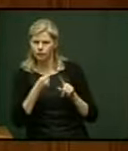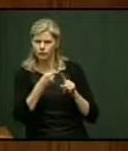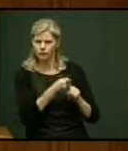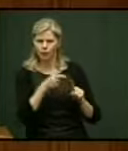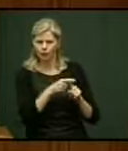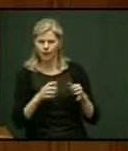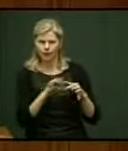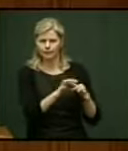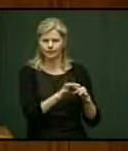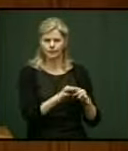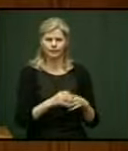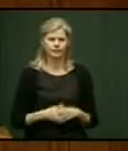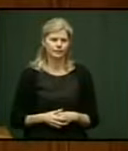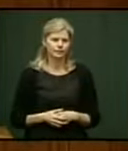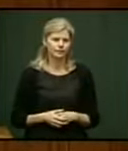in psychology.